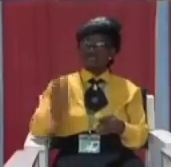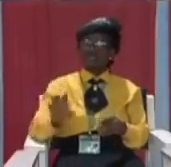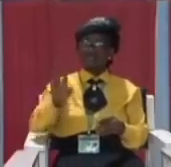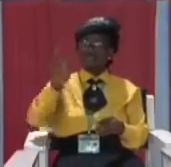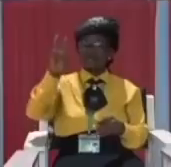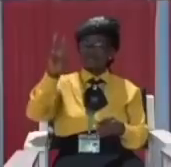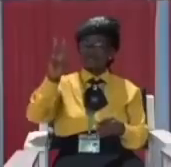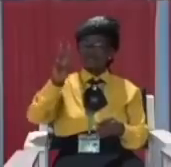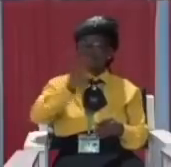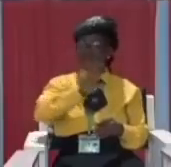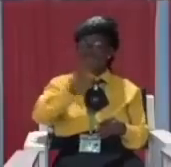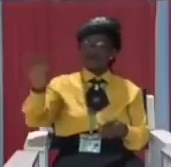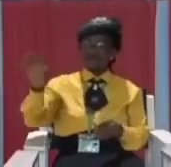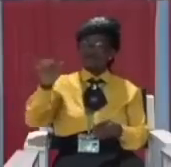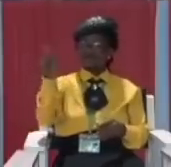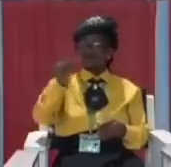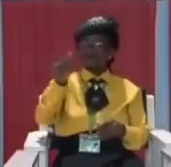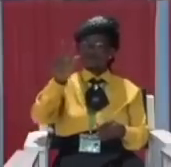verse 13,